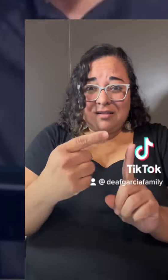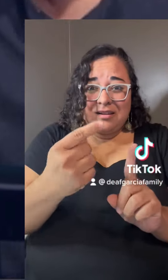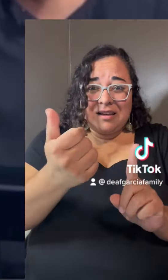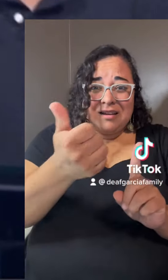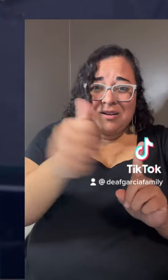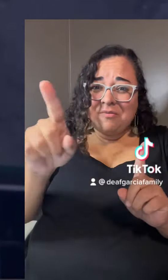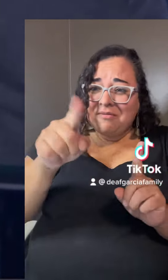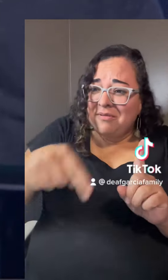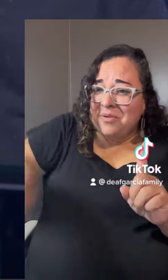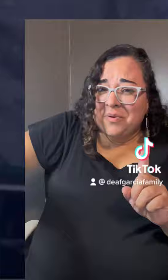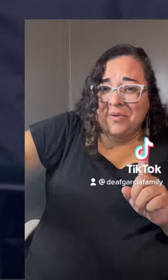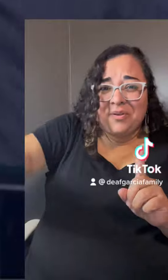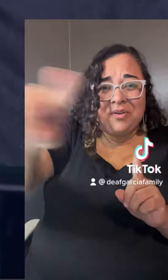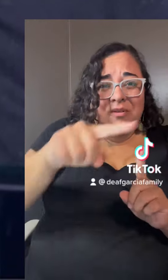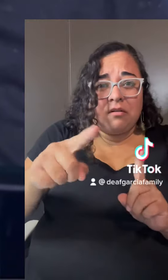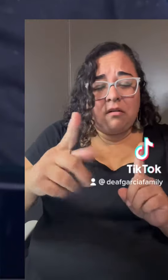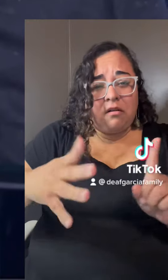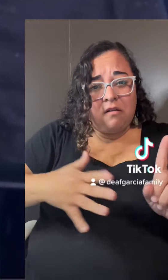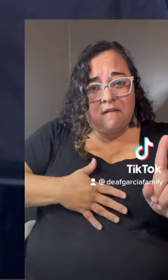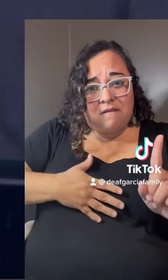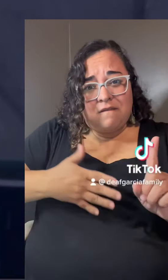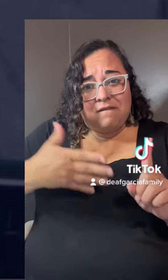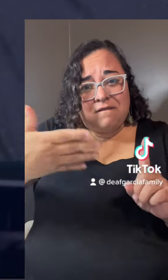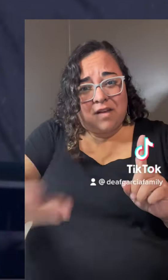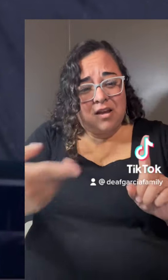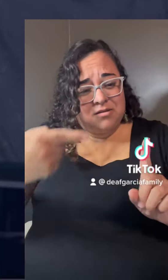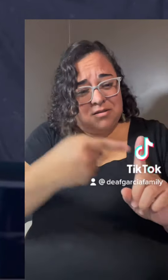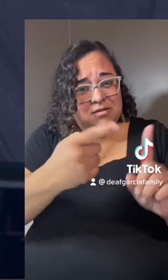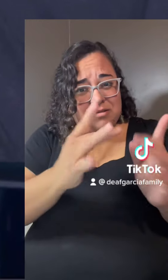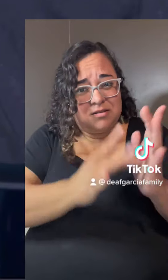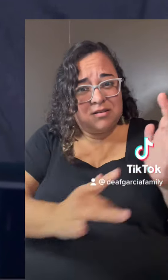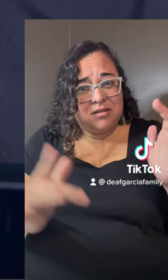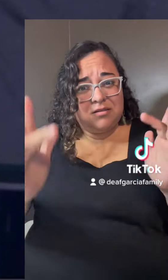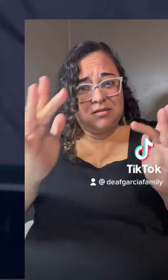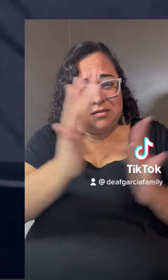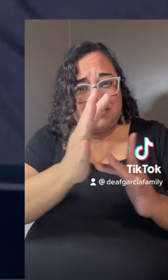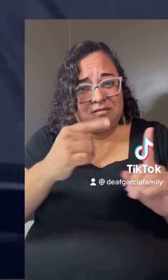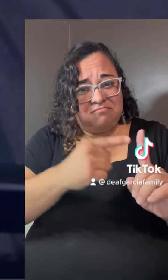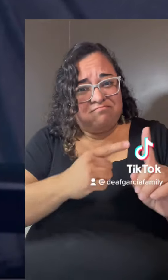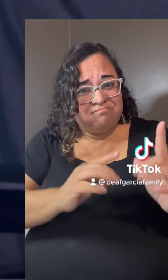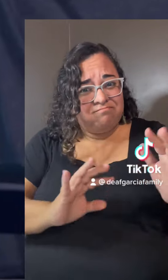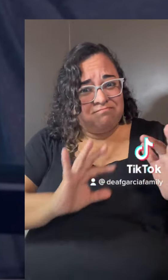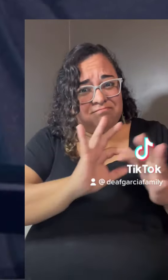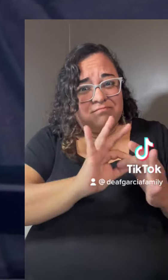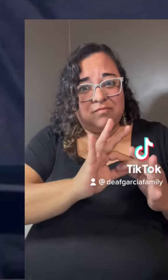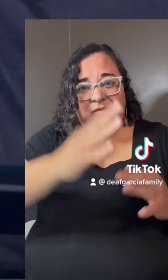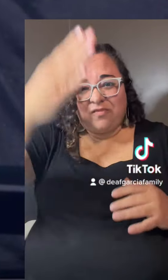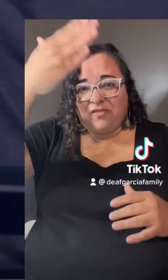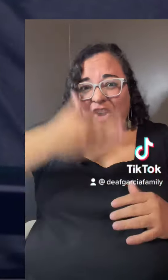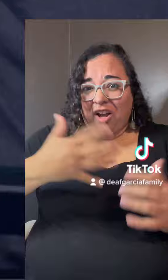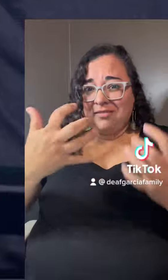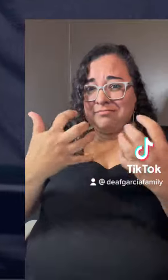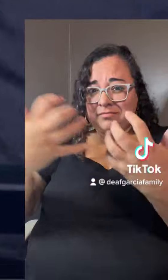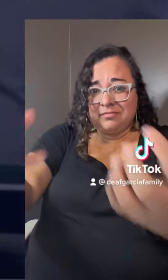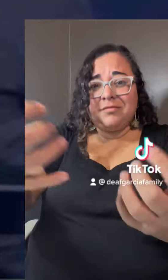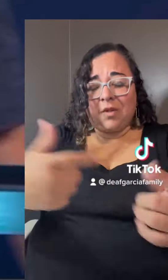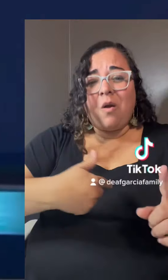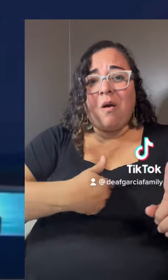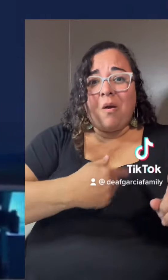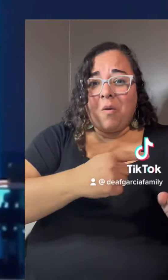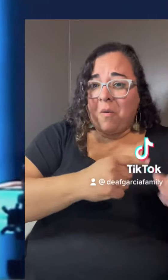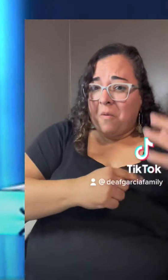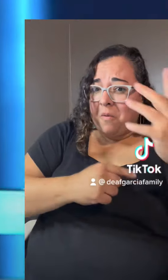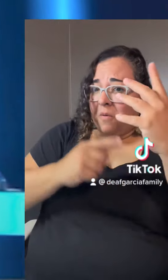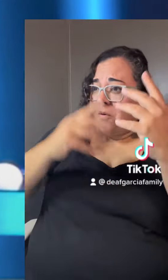will confess me before men, I will confess him before the Father in heaven. But if